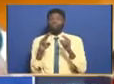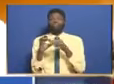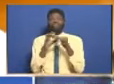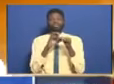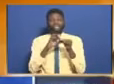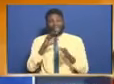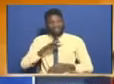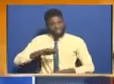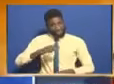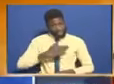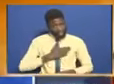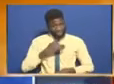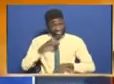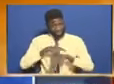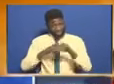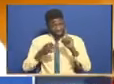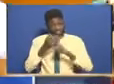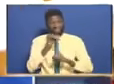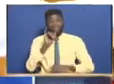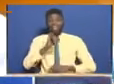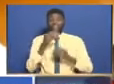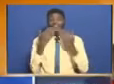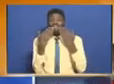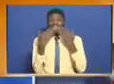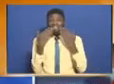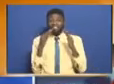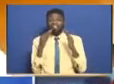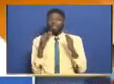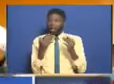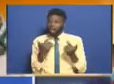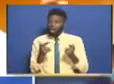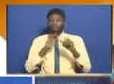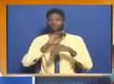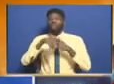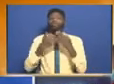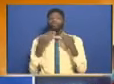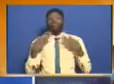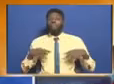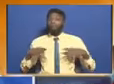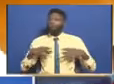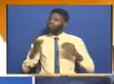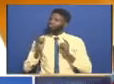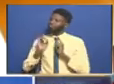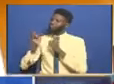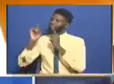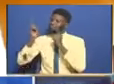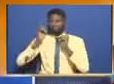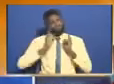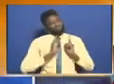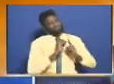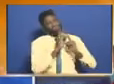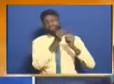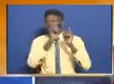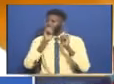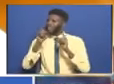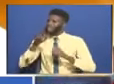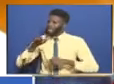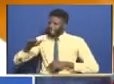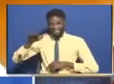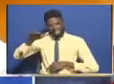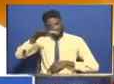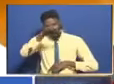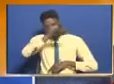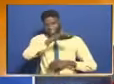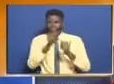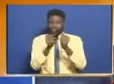Once we appreciate that, let everybody atembee kila pahali, kona zote. Tukiwa pamoja vile